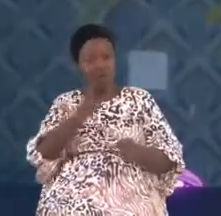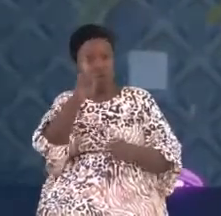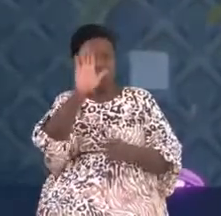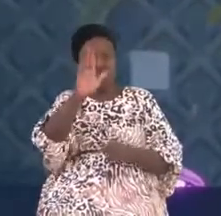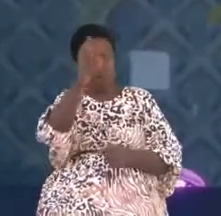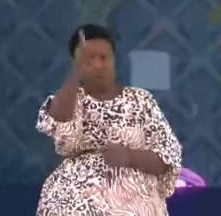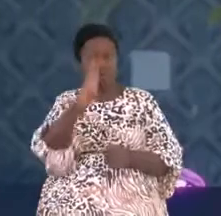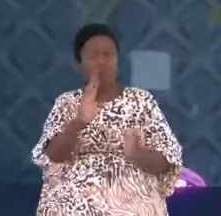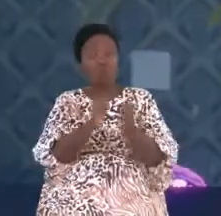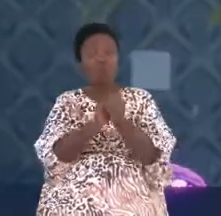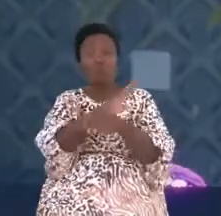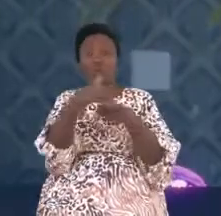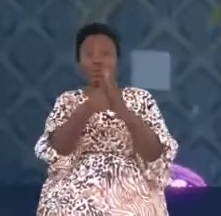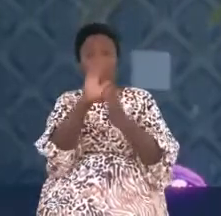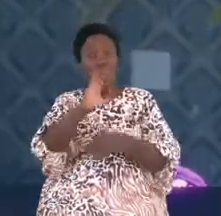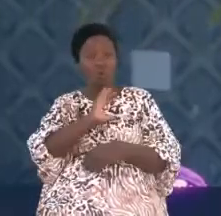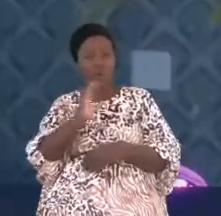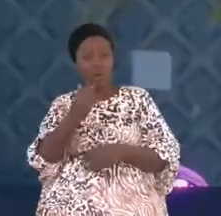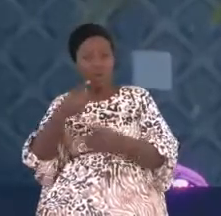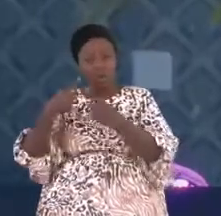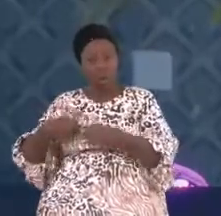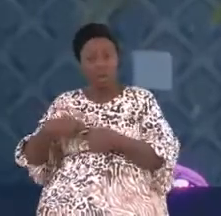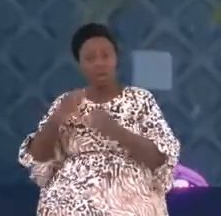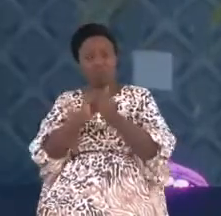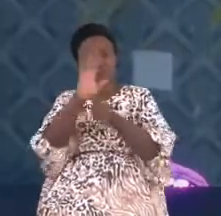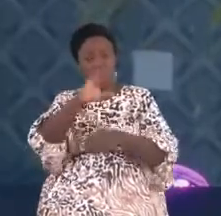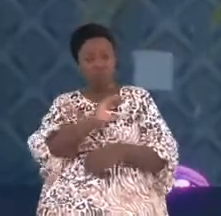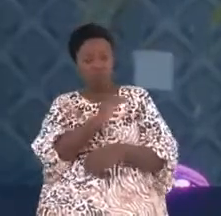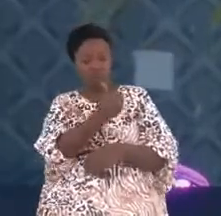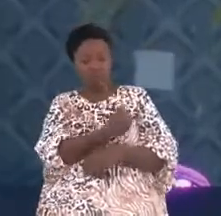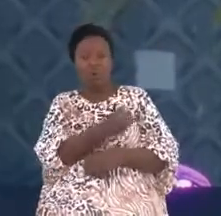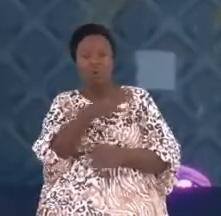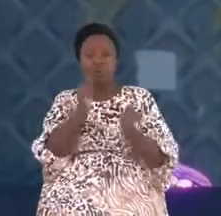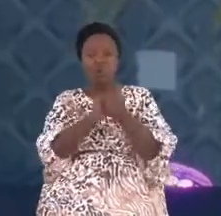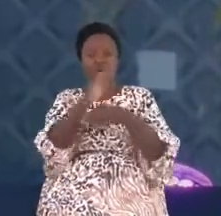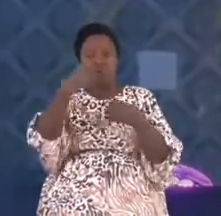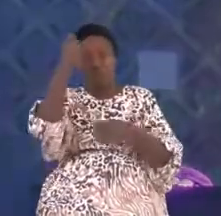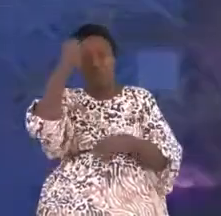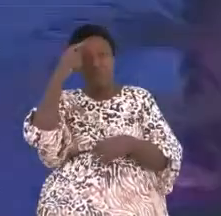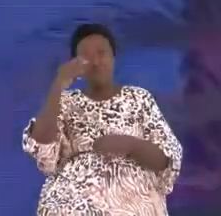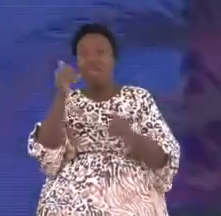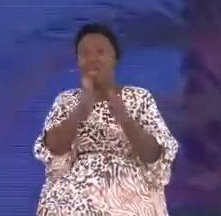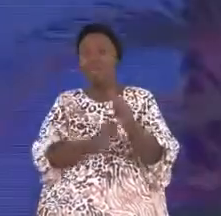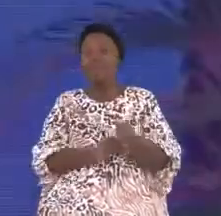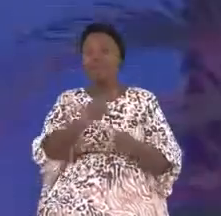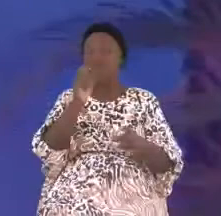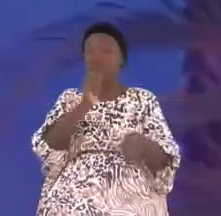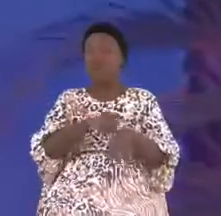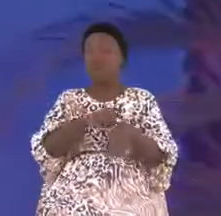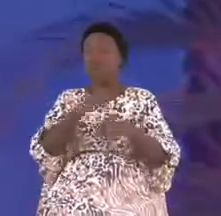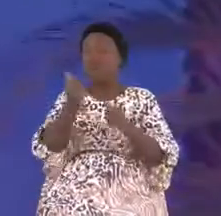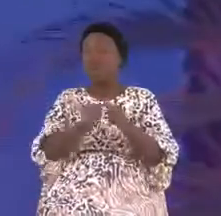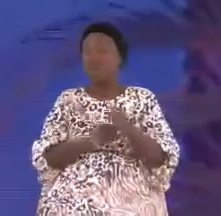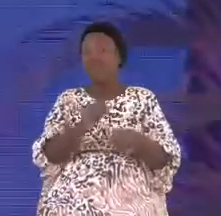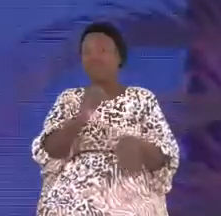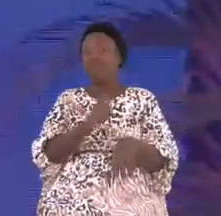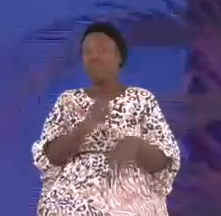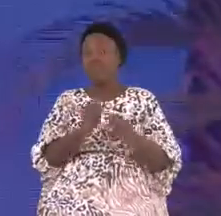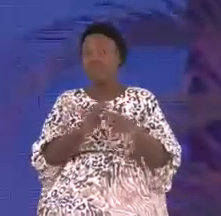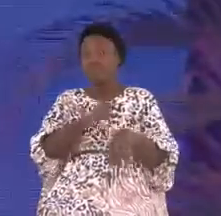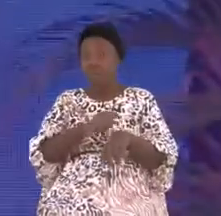without your soul all your mind every time every moment no break no